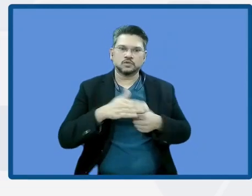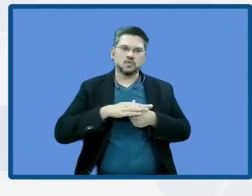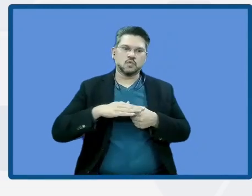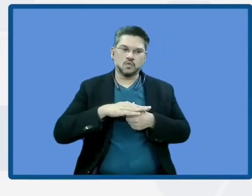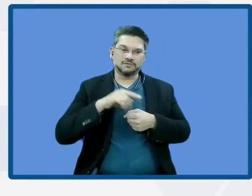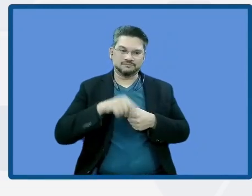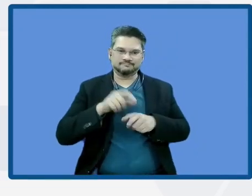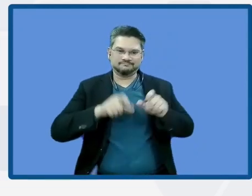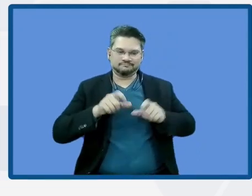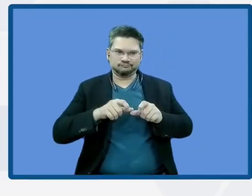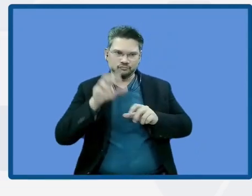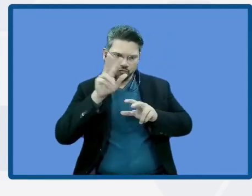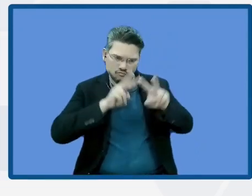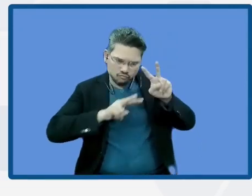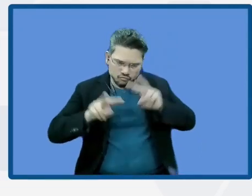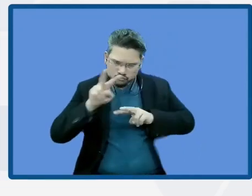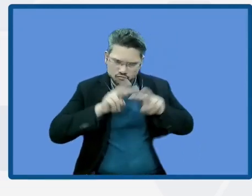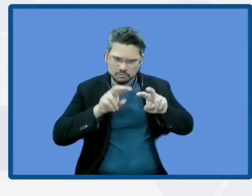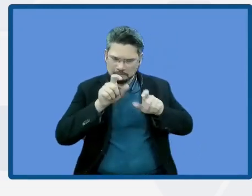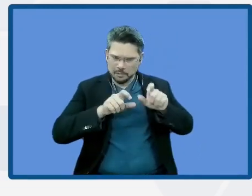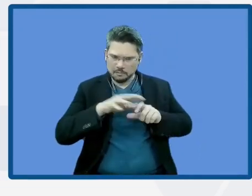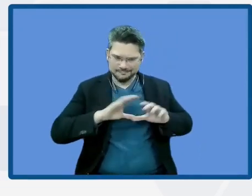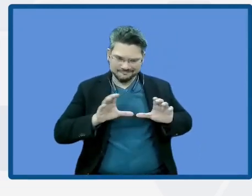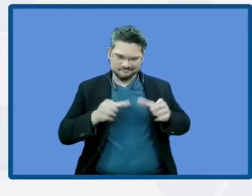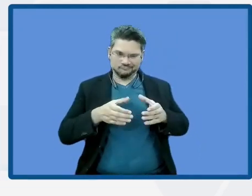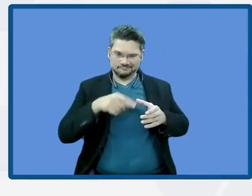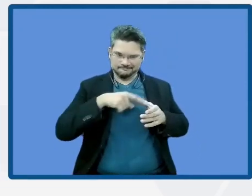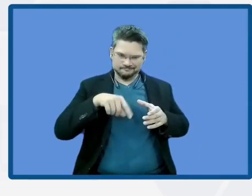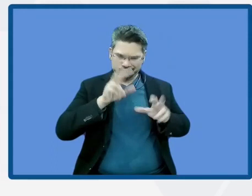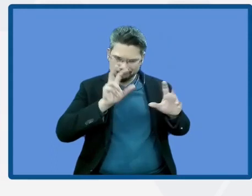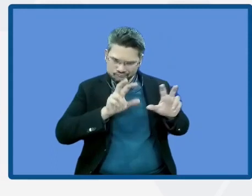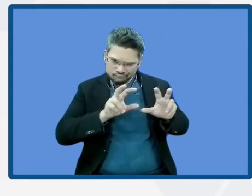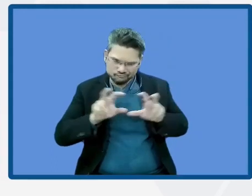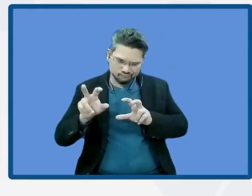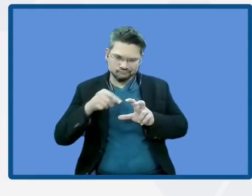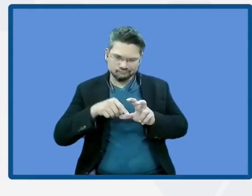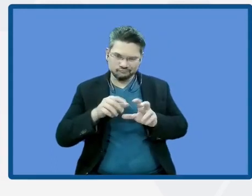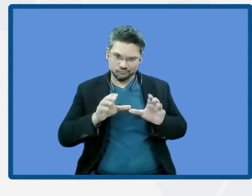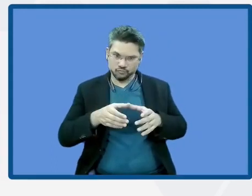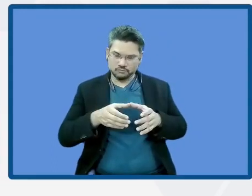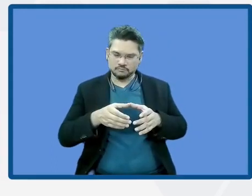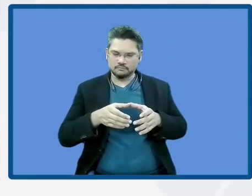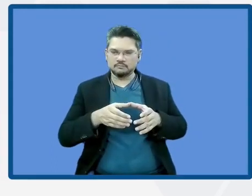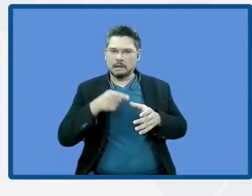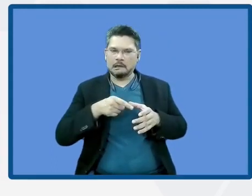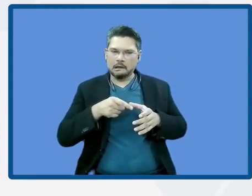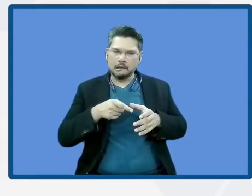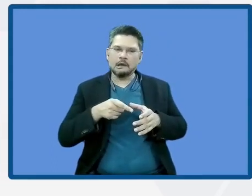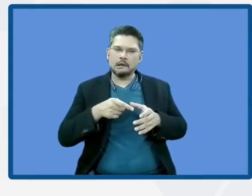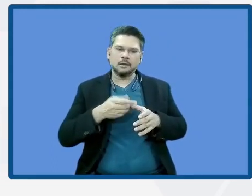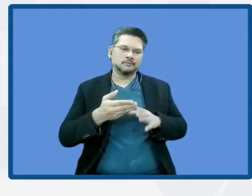observation consists in a group of people that have been trained by this